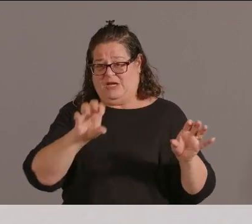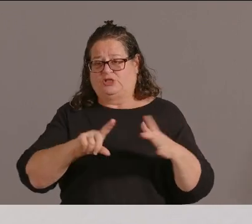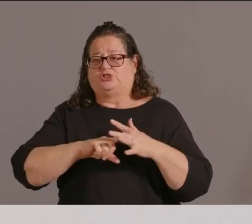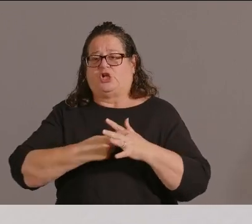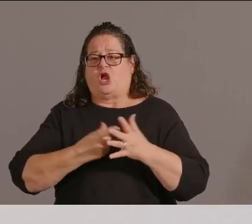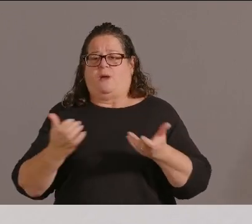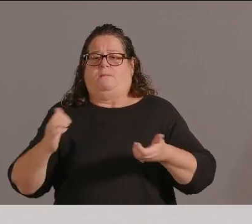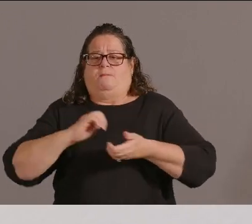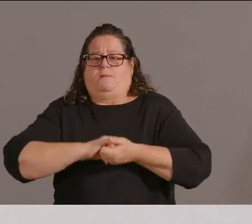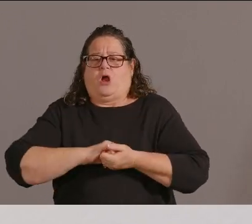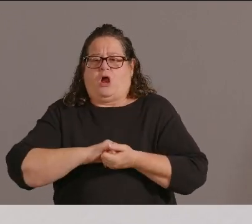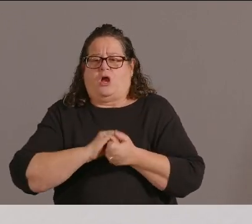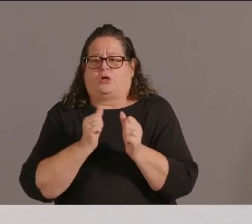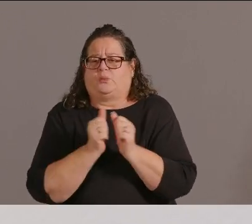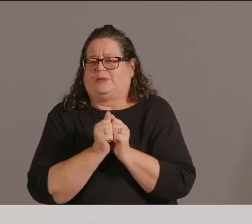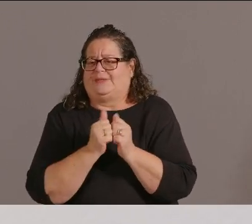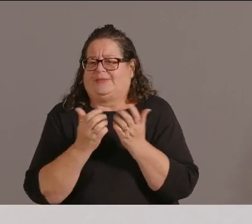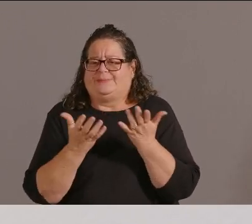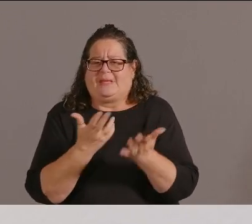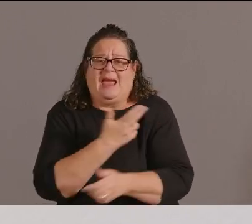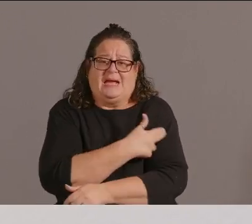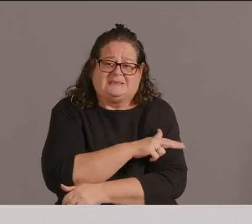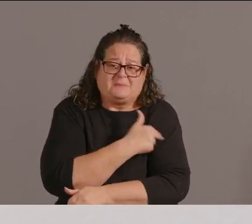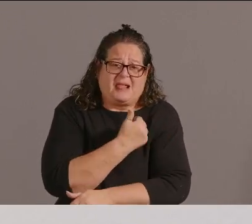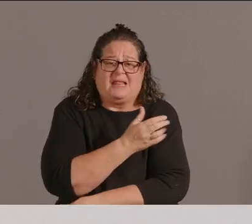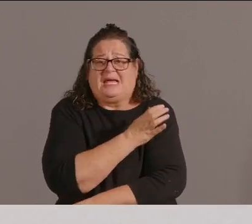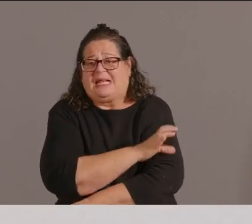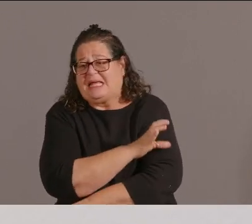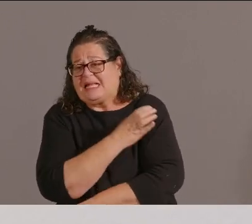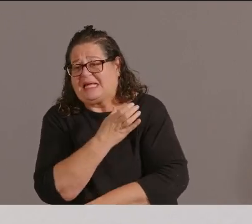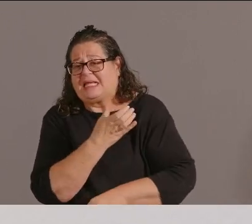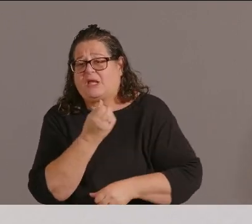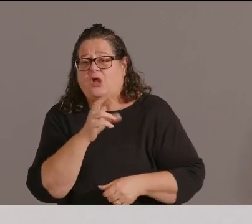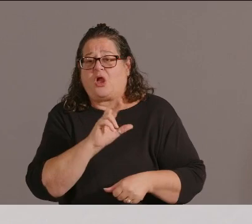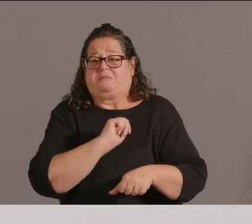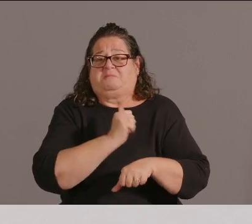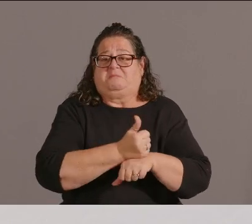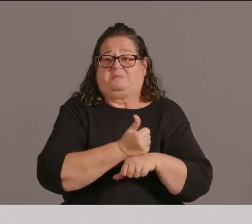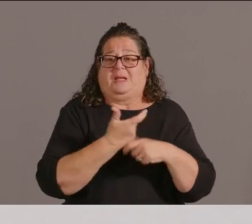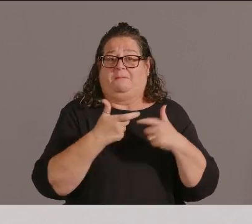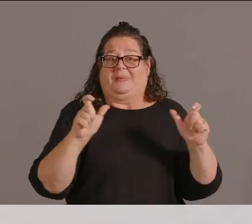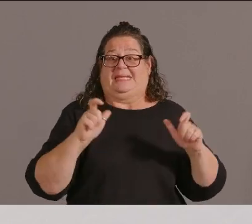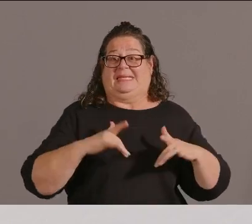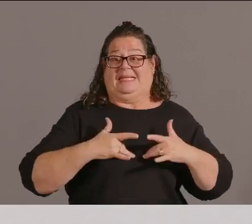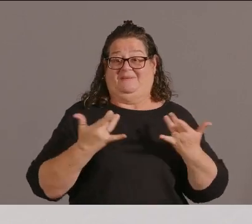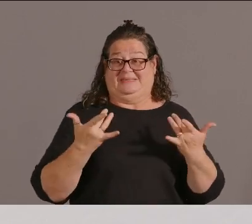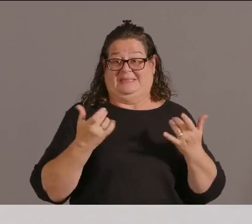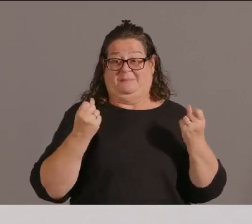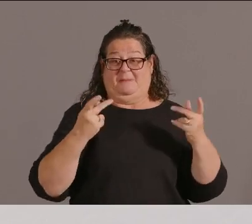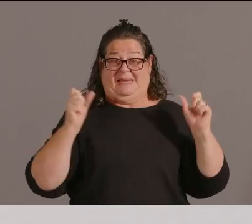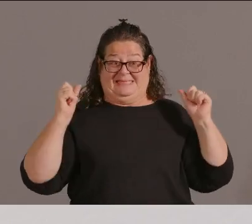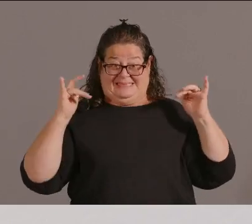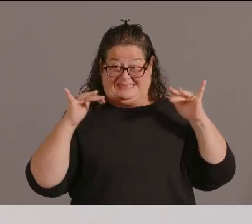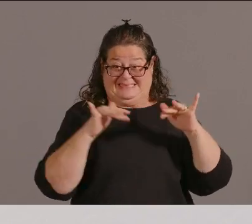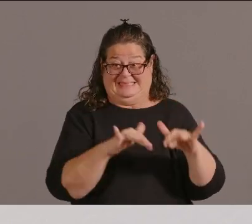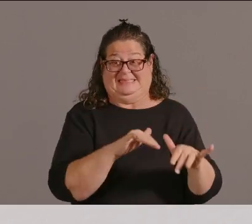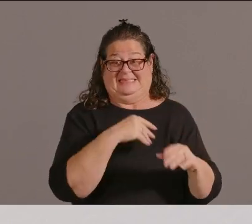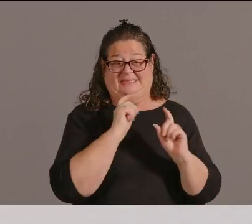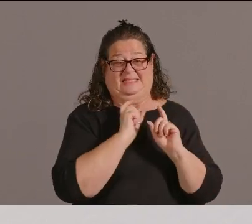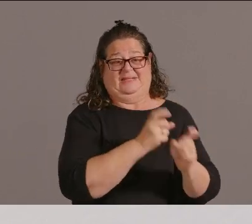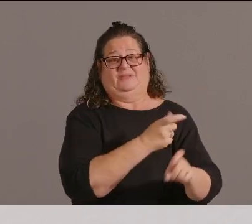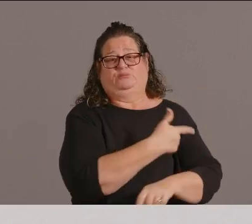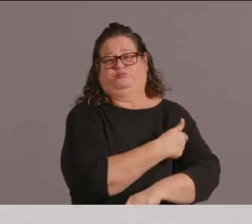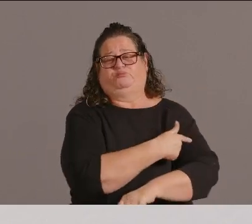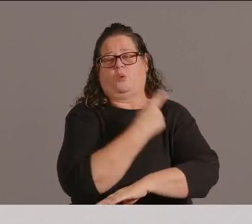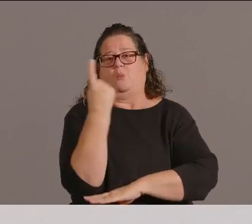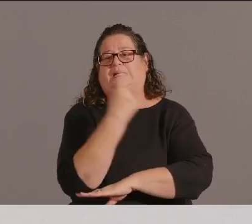large vaccination events, and were able to get the vaccine out relatively quickly, which then I think let them